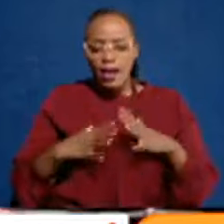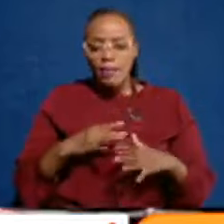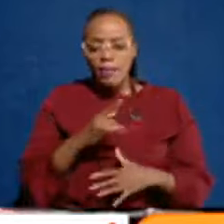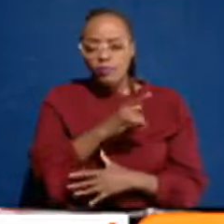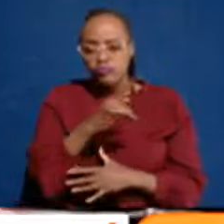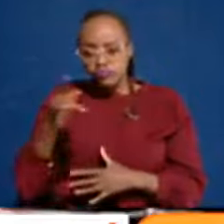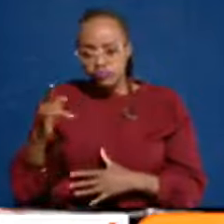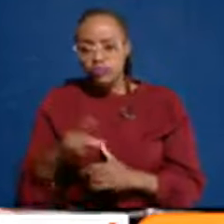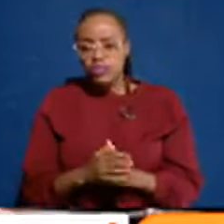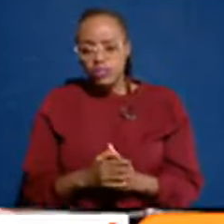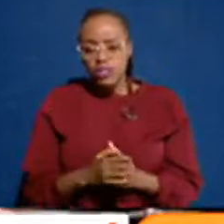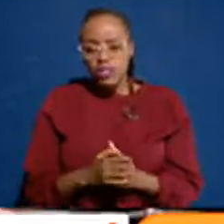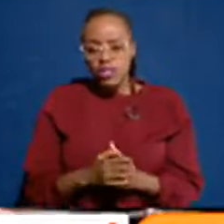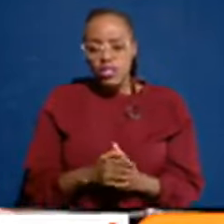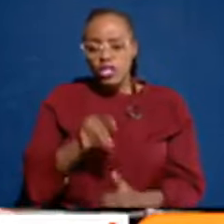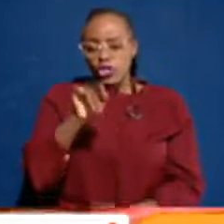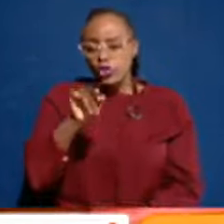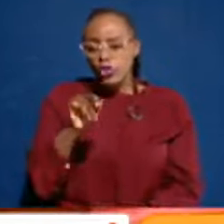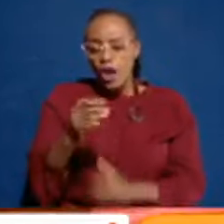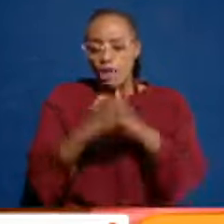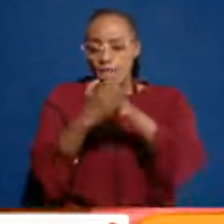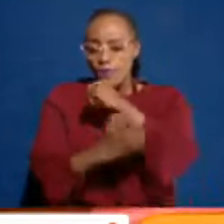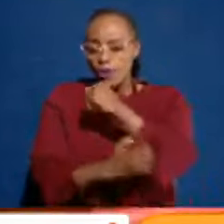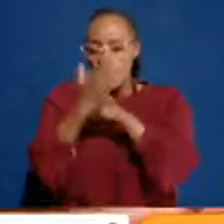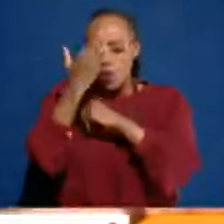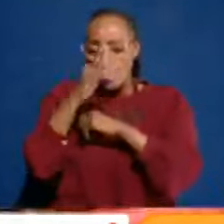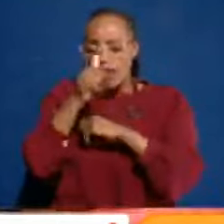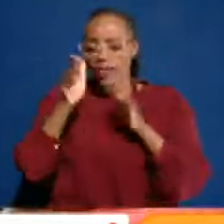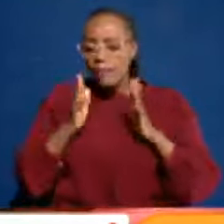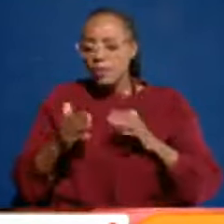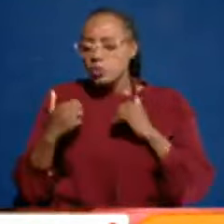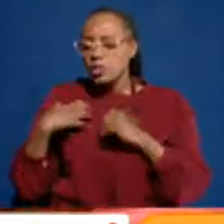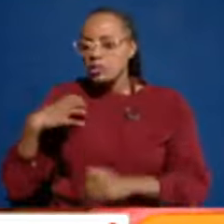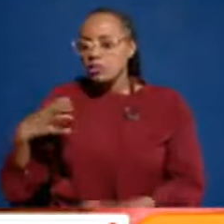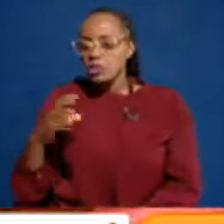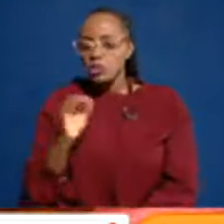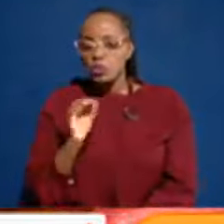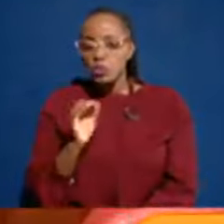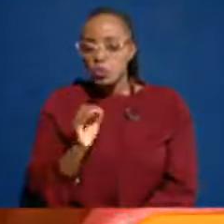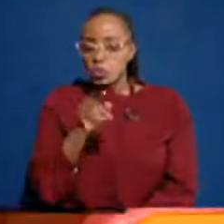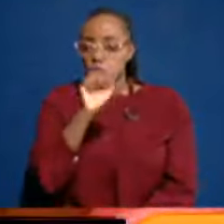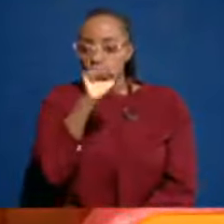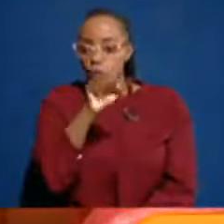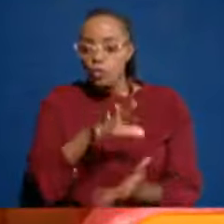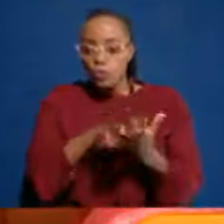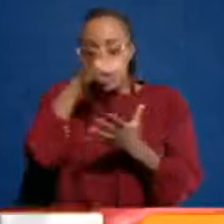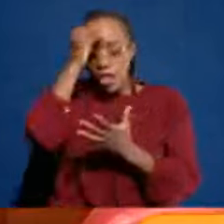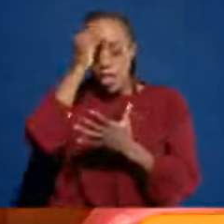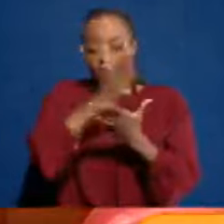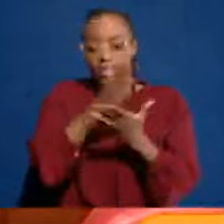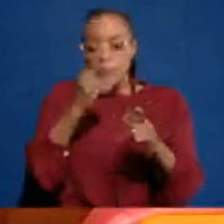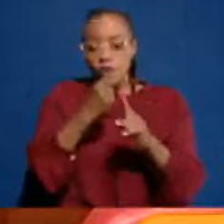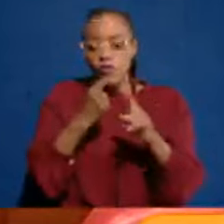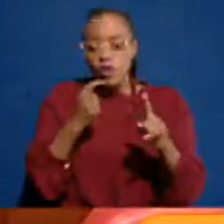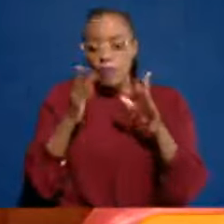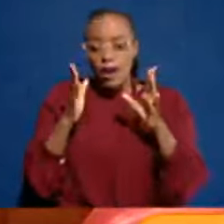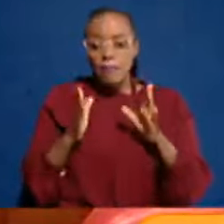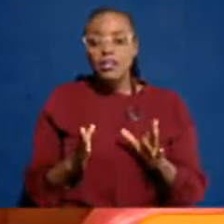there. You are not poor because somebody else is rich. You can actually learn something from a